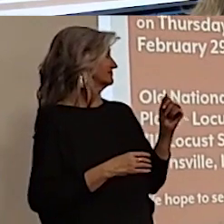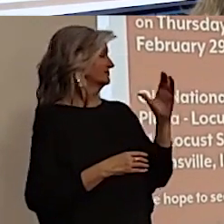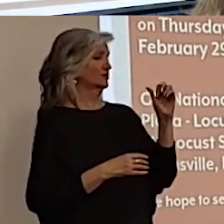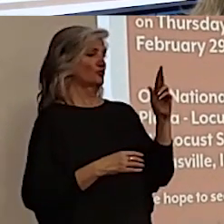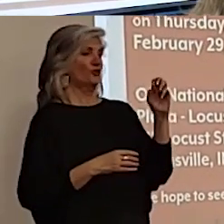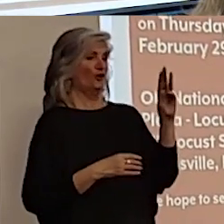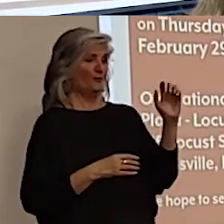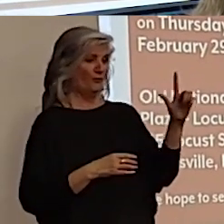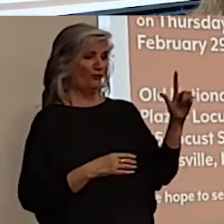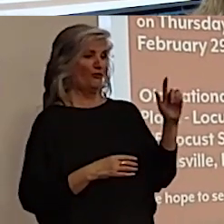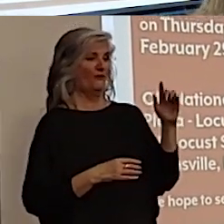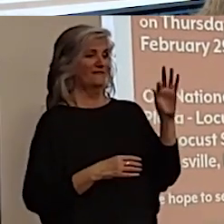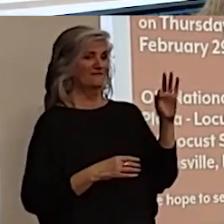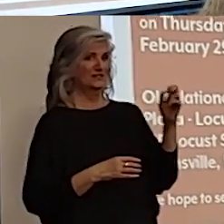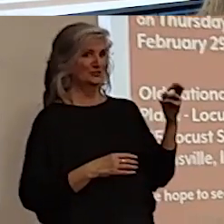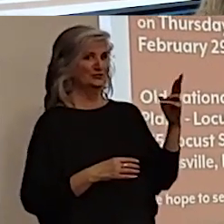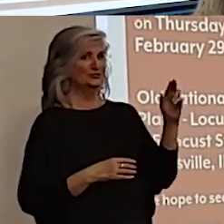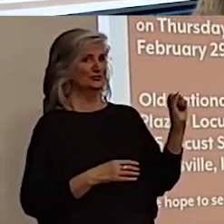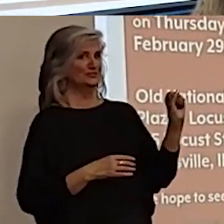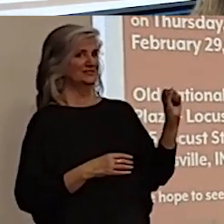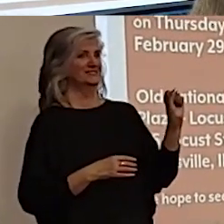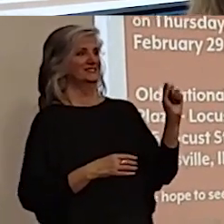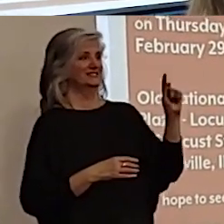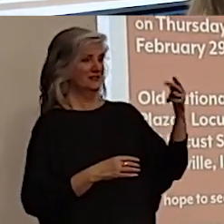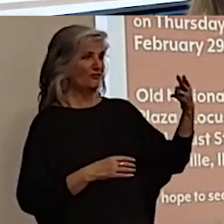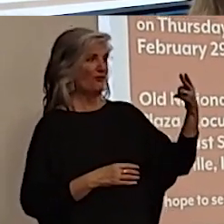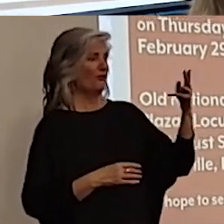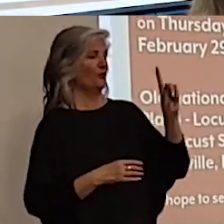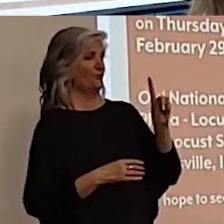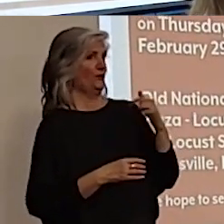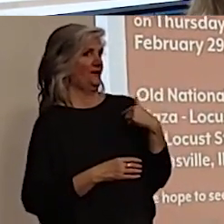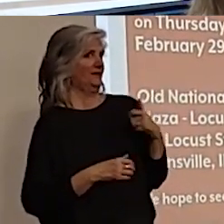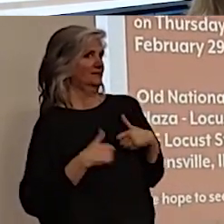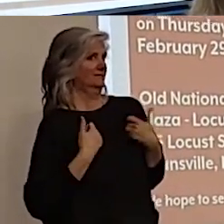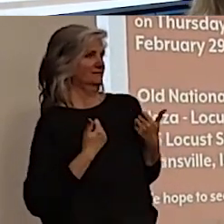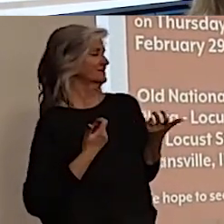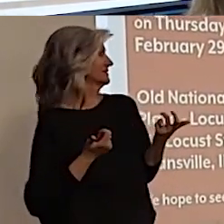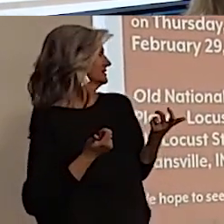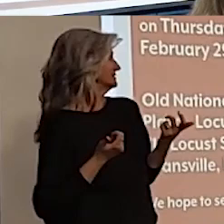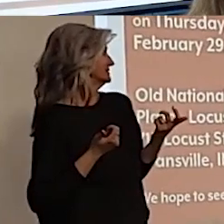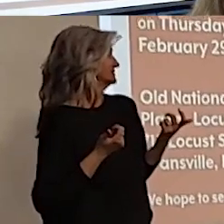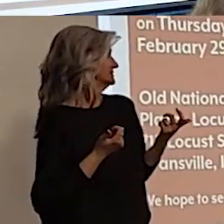Carmel or Fishers or Terre Haute or Brownsburg where I live